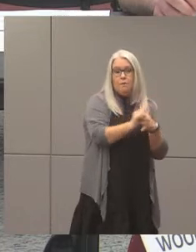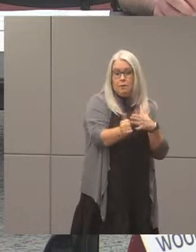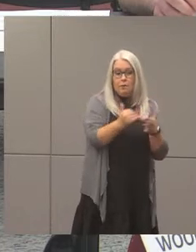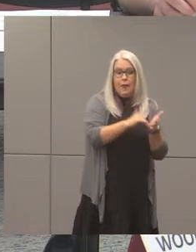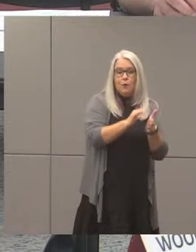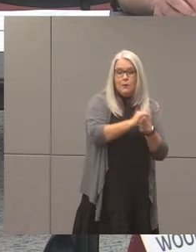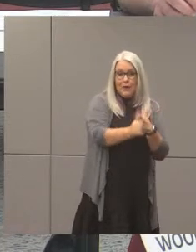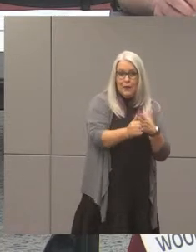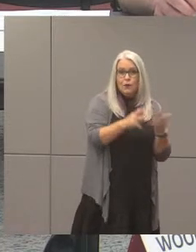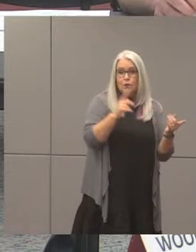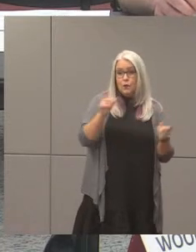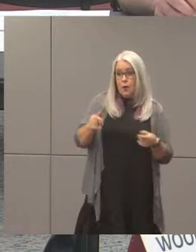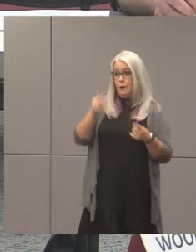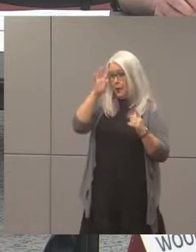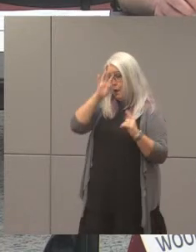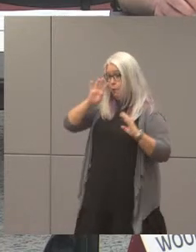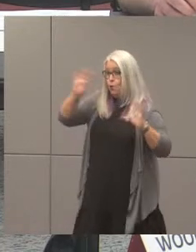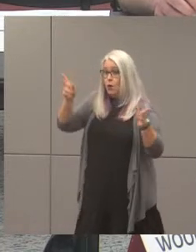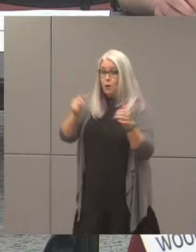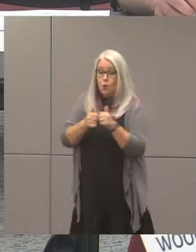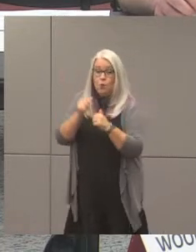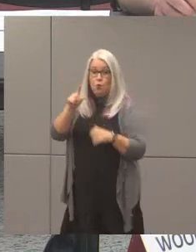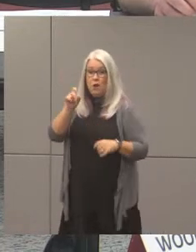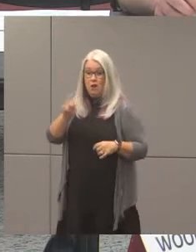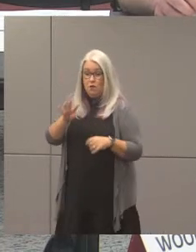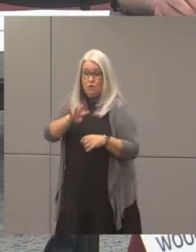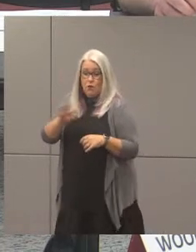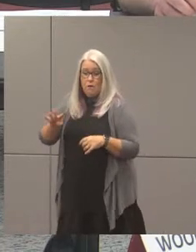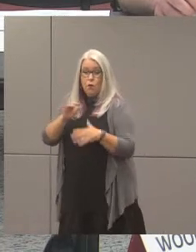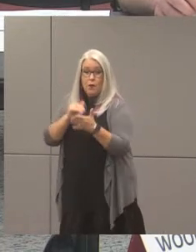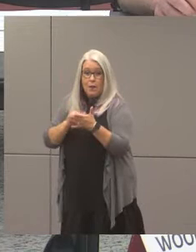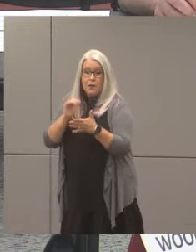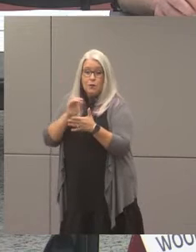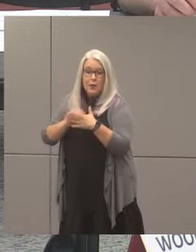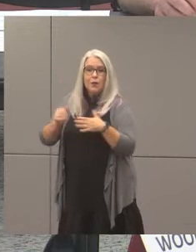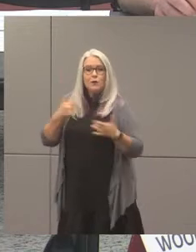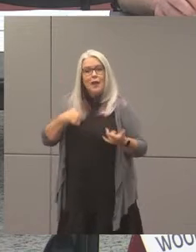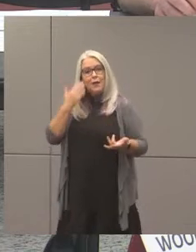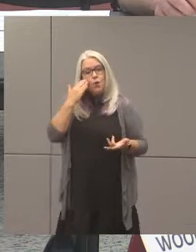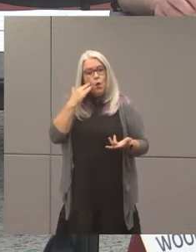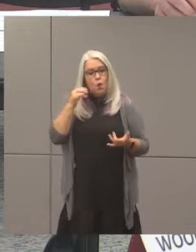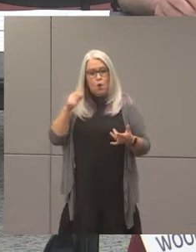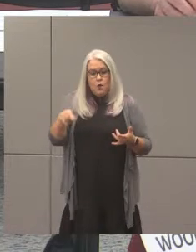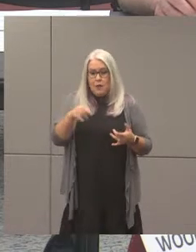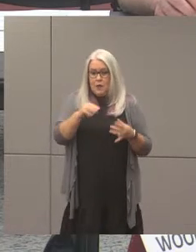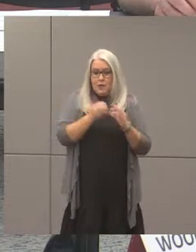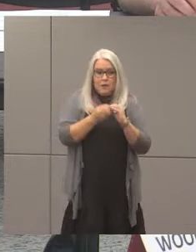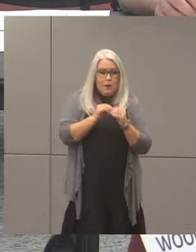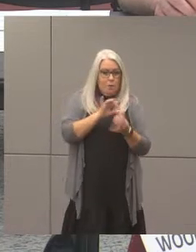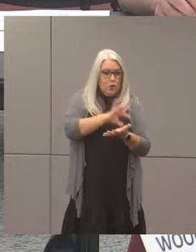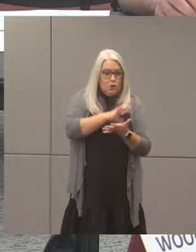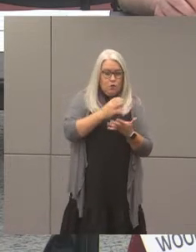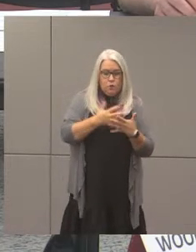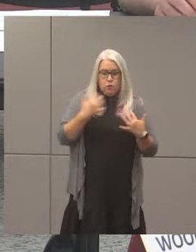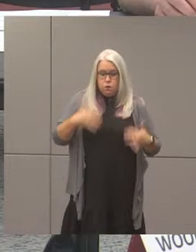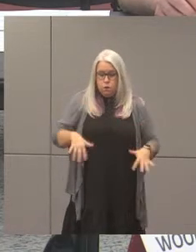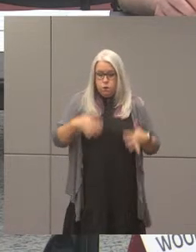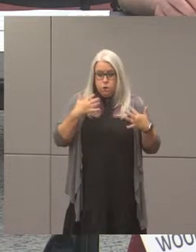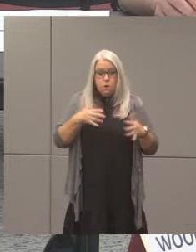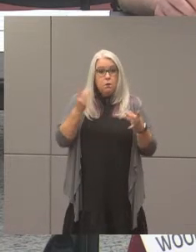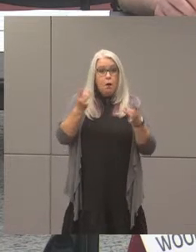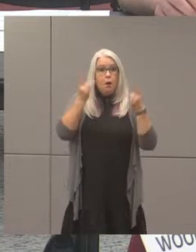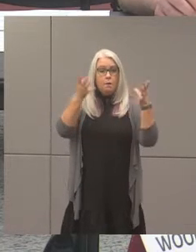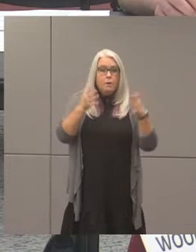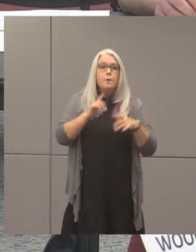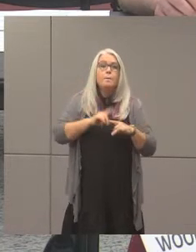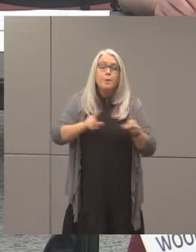$144,000. It's still, numbers that are, it's absolutely shameful. But I think